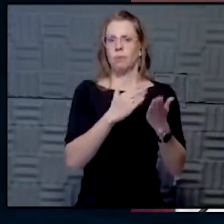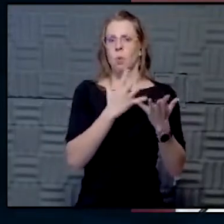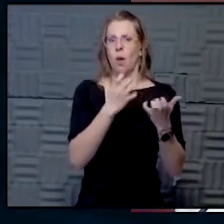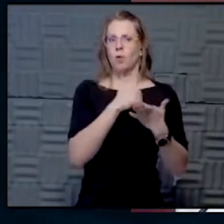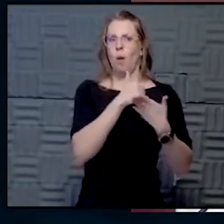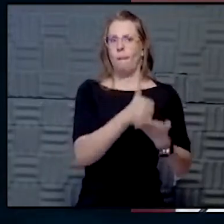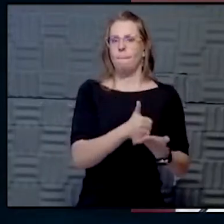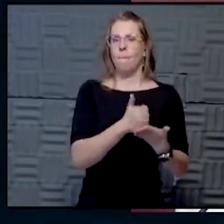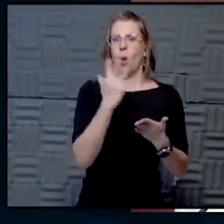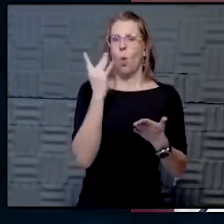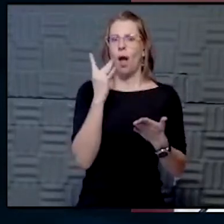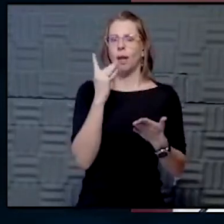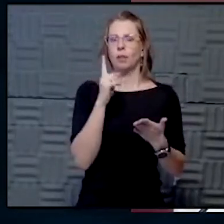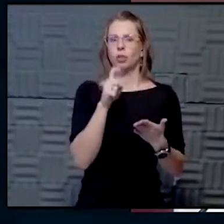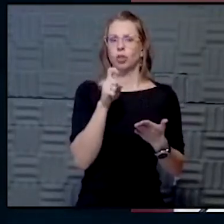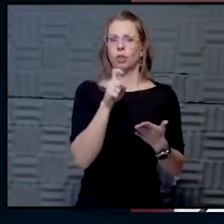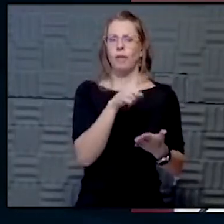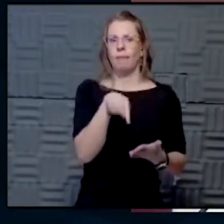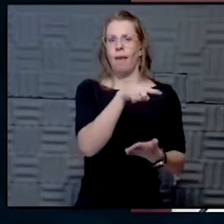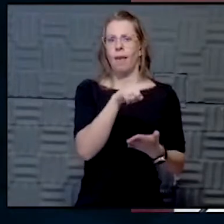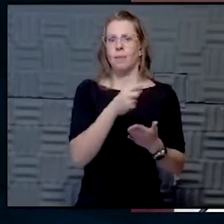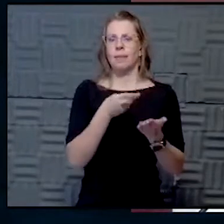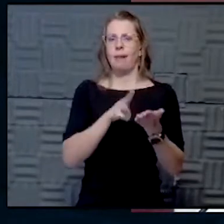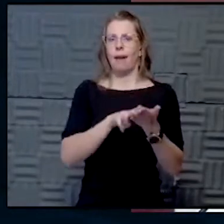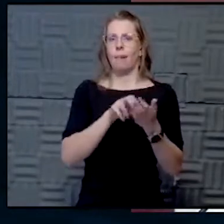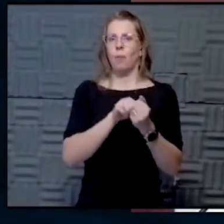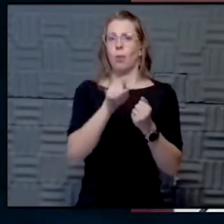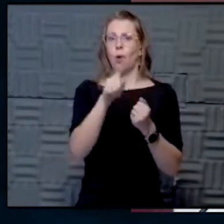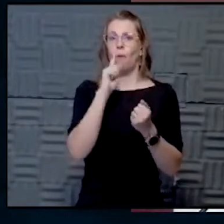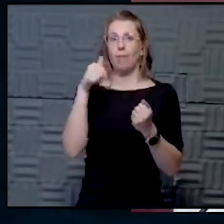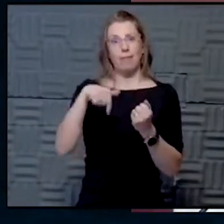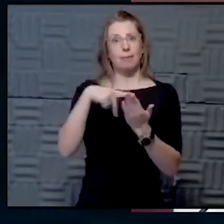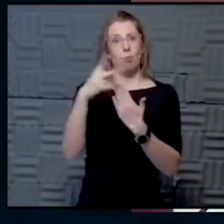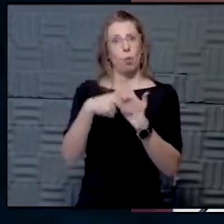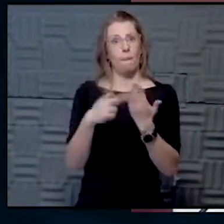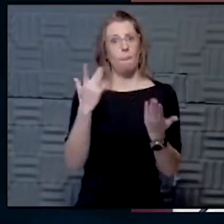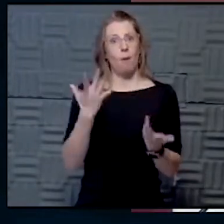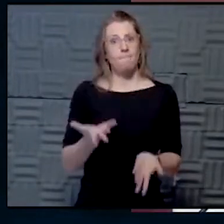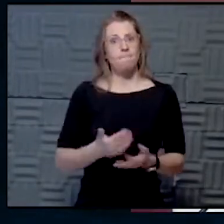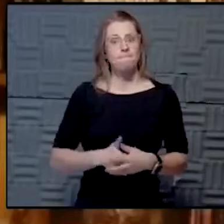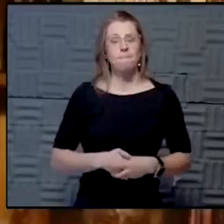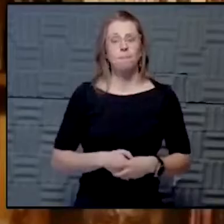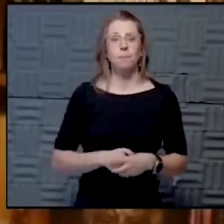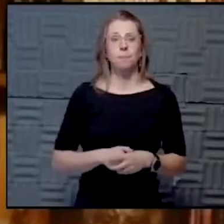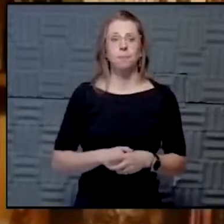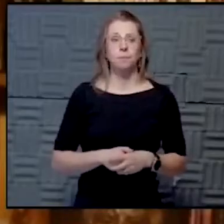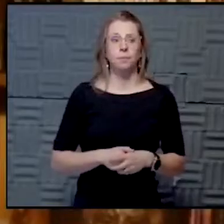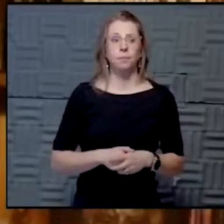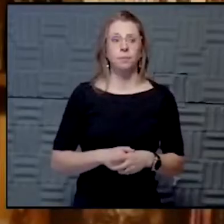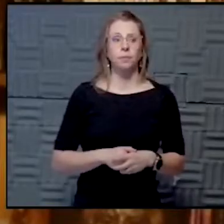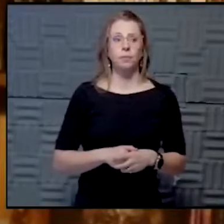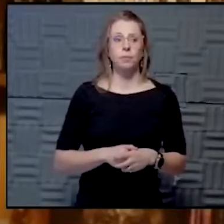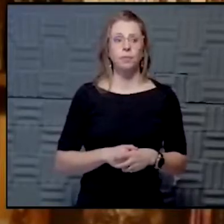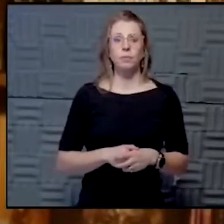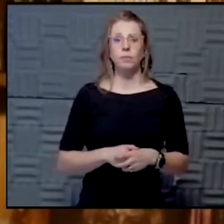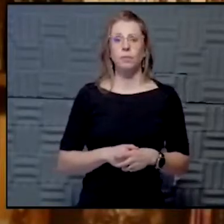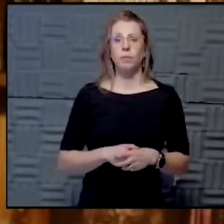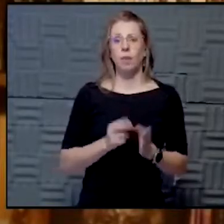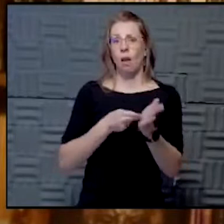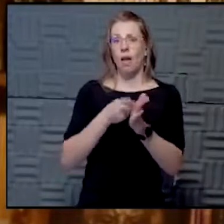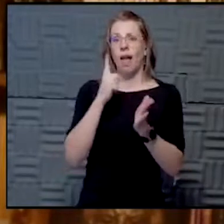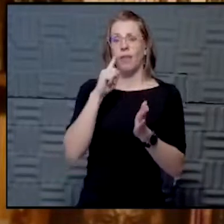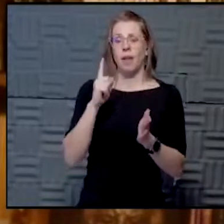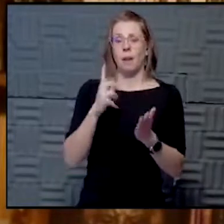why should they be signing up with you with this program? I think in general, most of our therapists